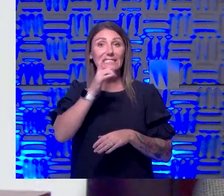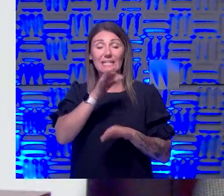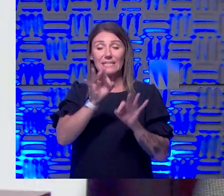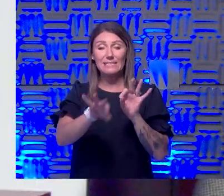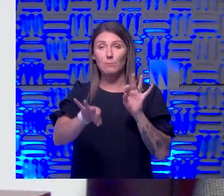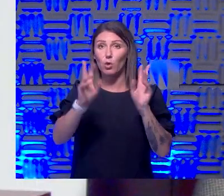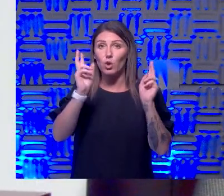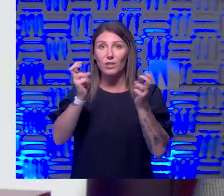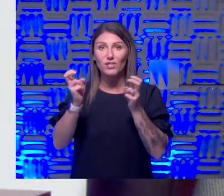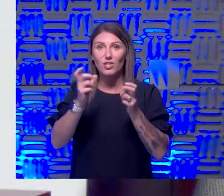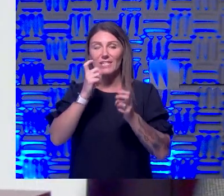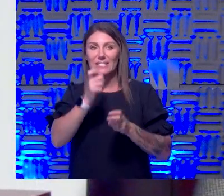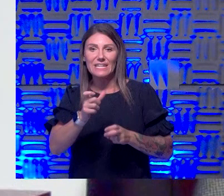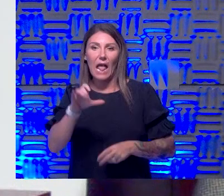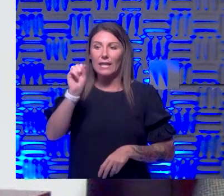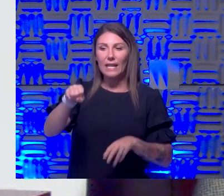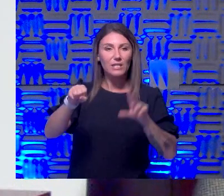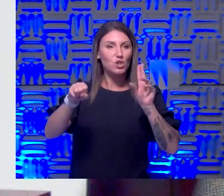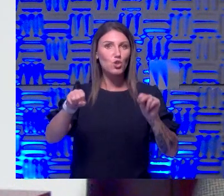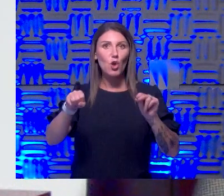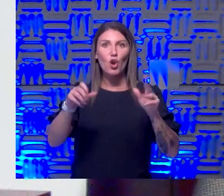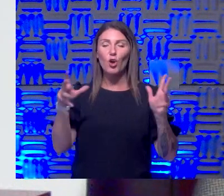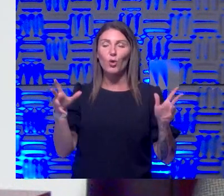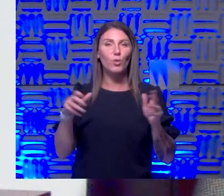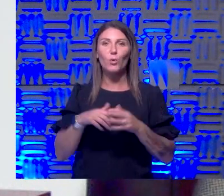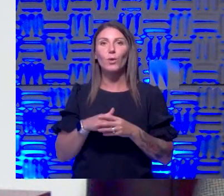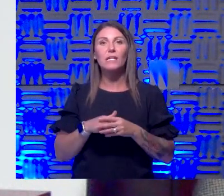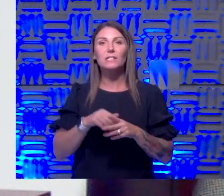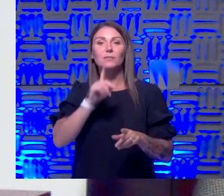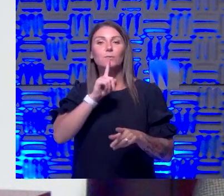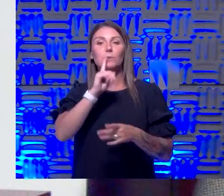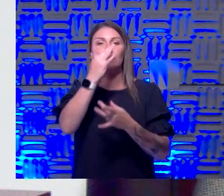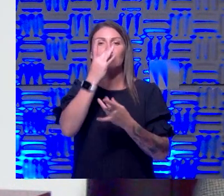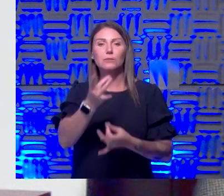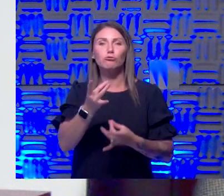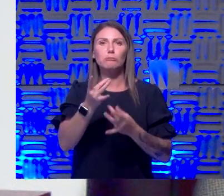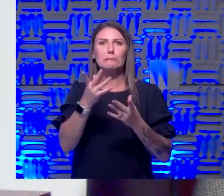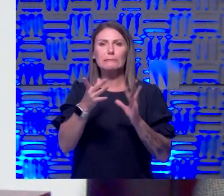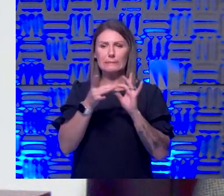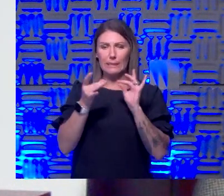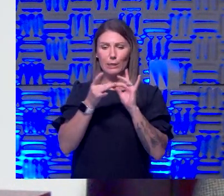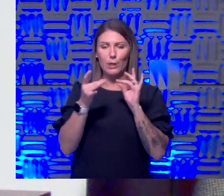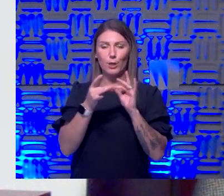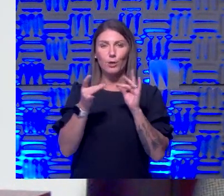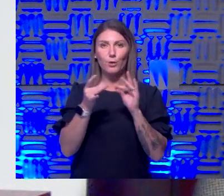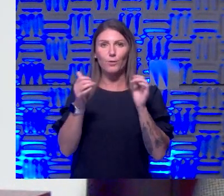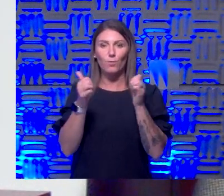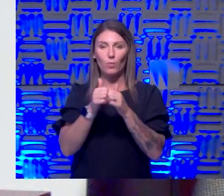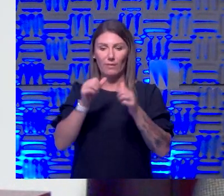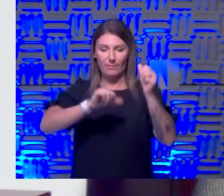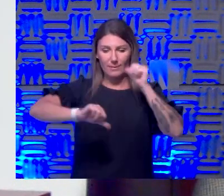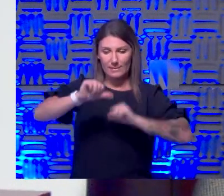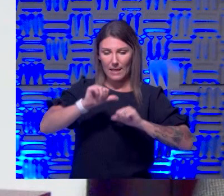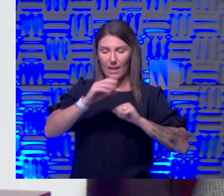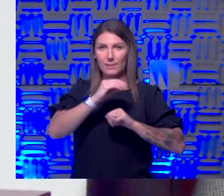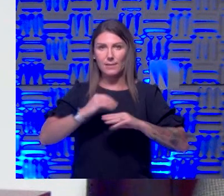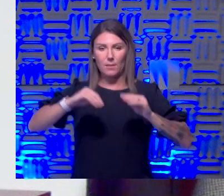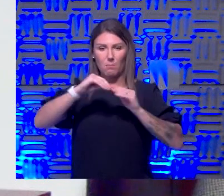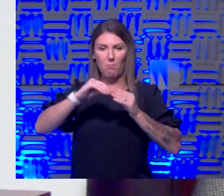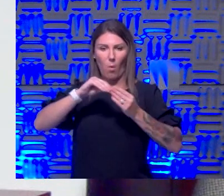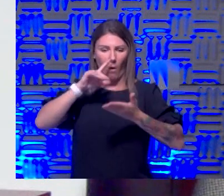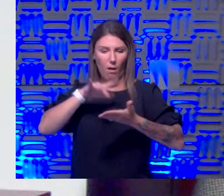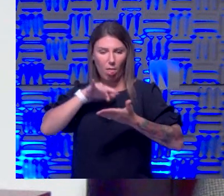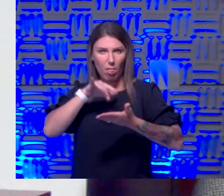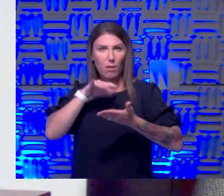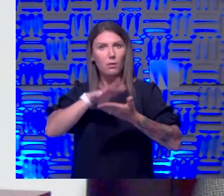issue. It's not just a cut and dry, but it's really interesting that the narrative, along with the science and the more we learn, the